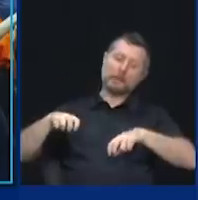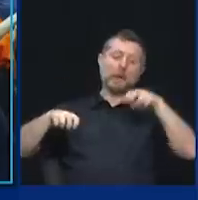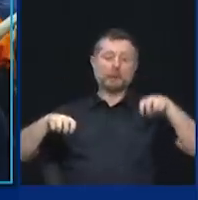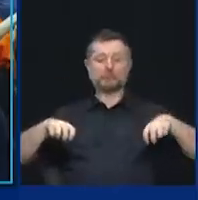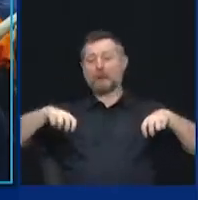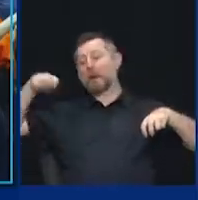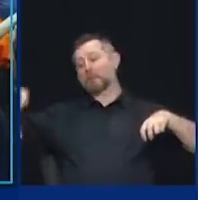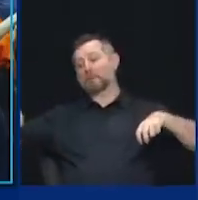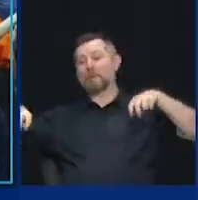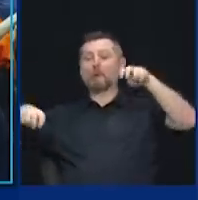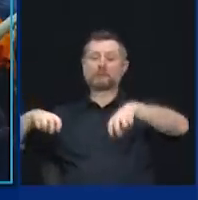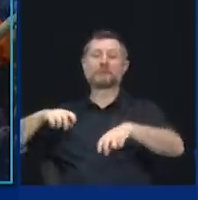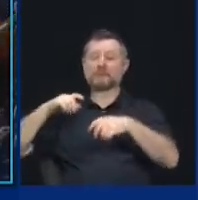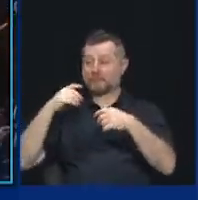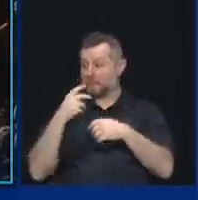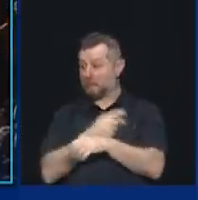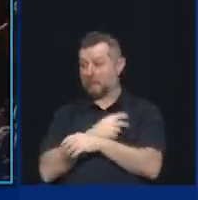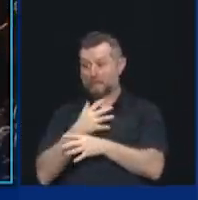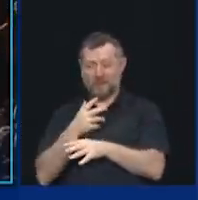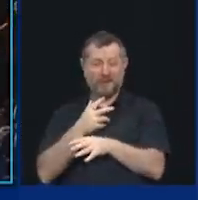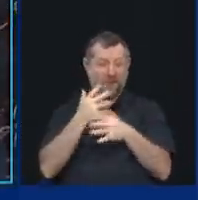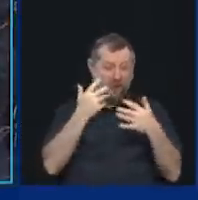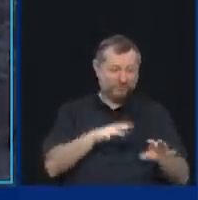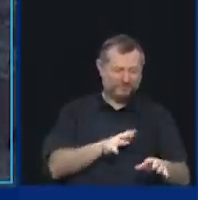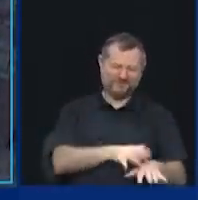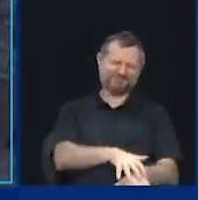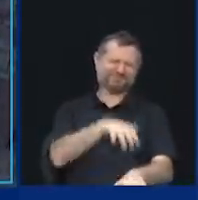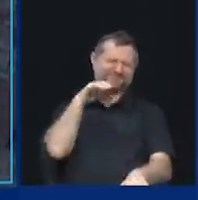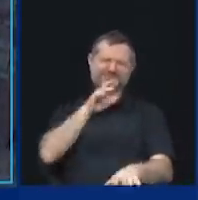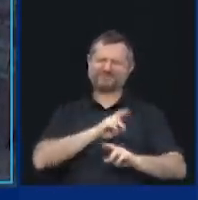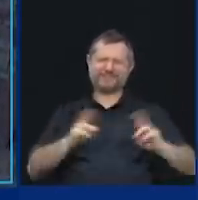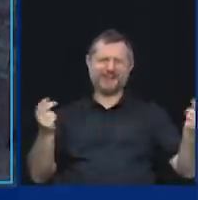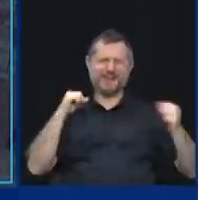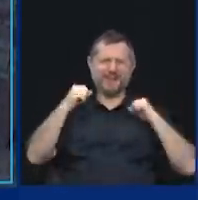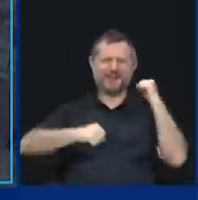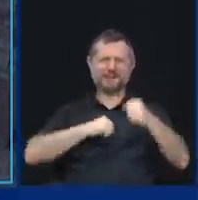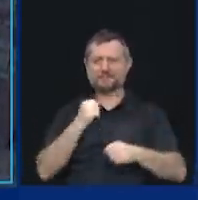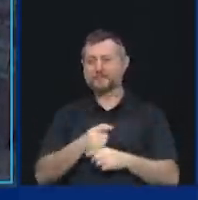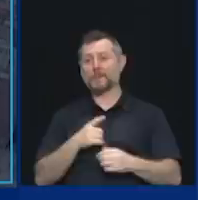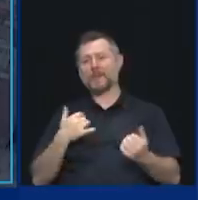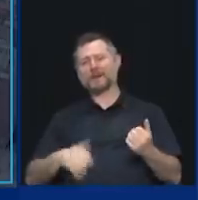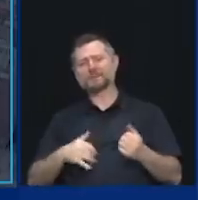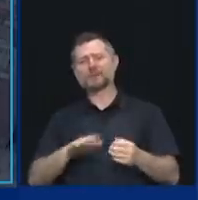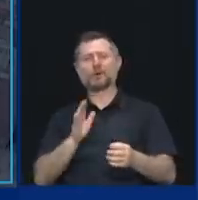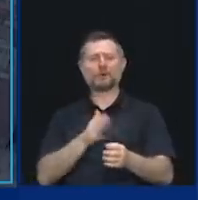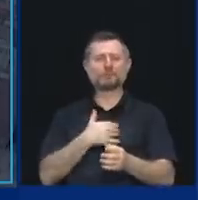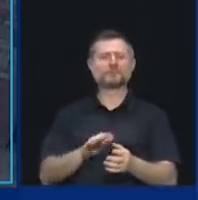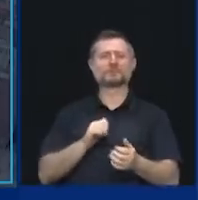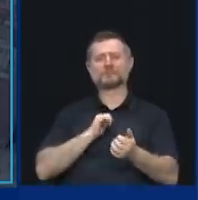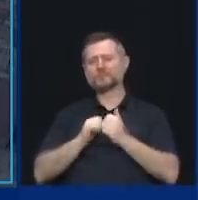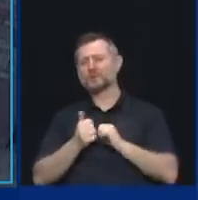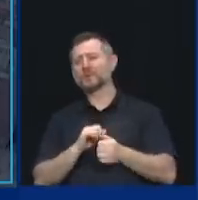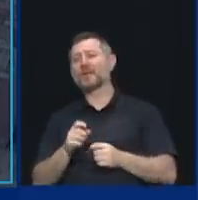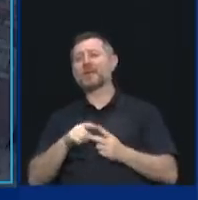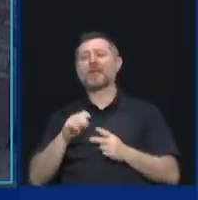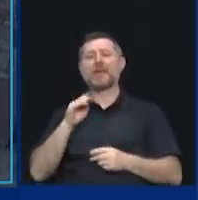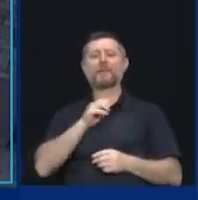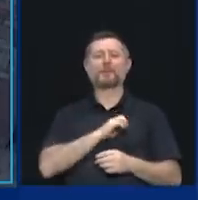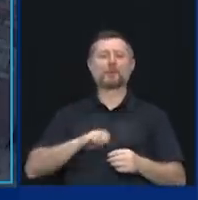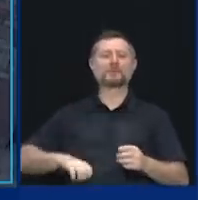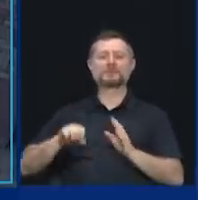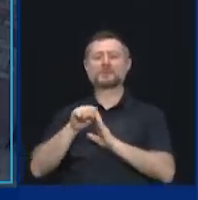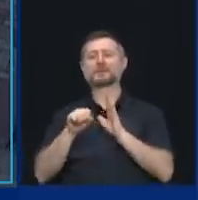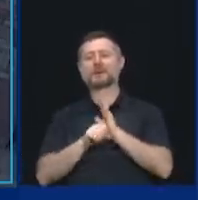don't. So you see it at sports games. You see it at concerts. Empire State Building is doing something